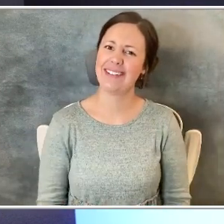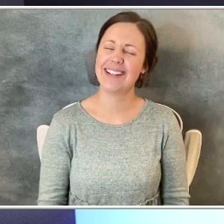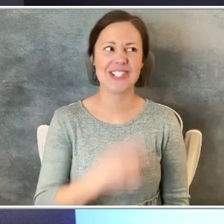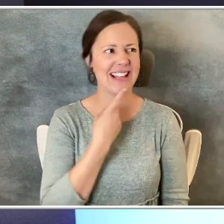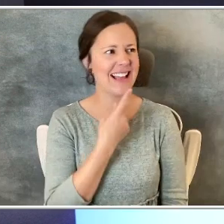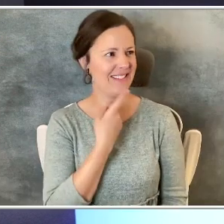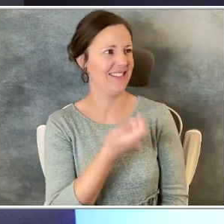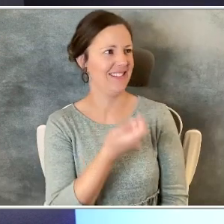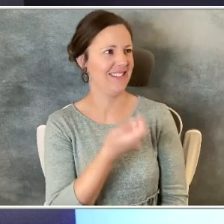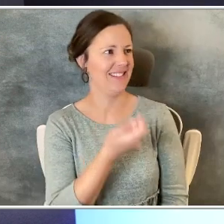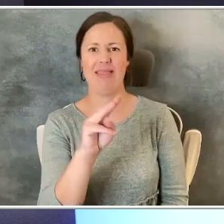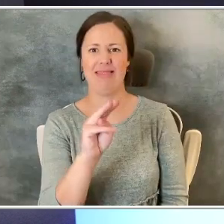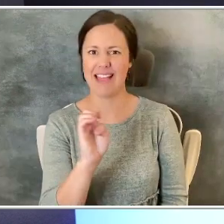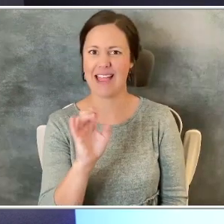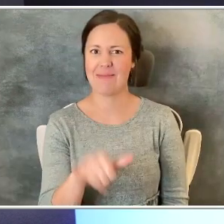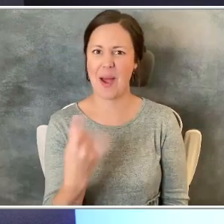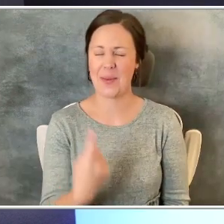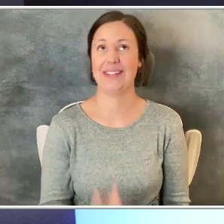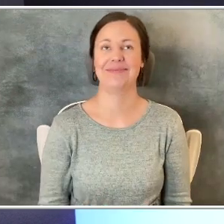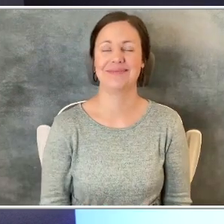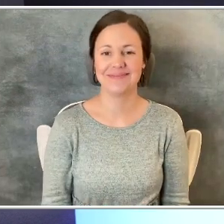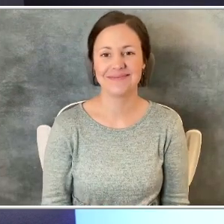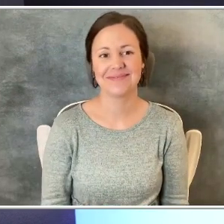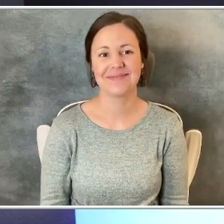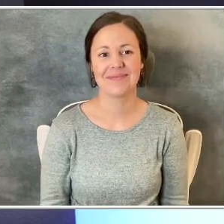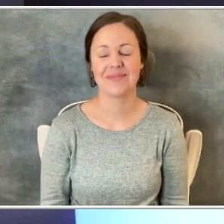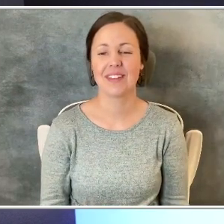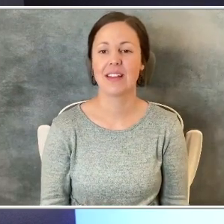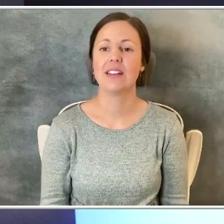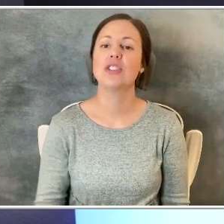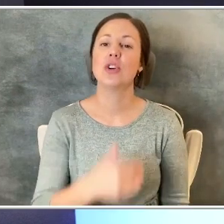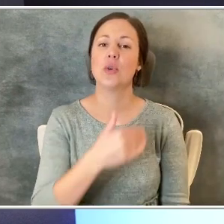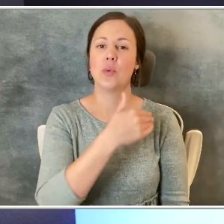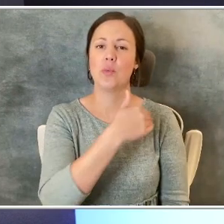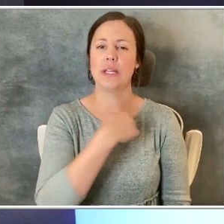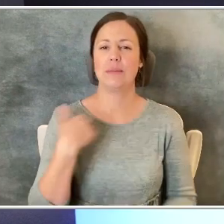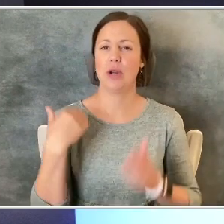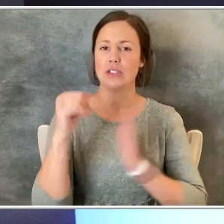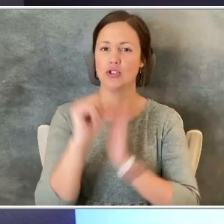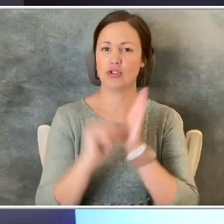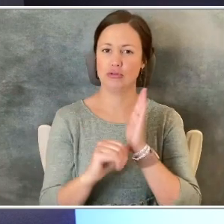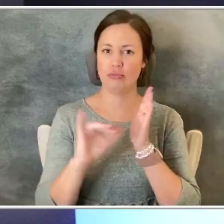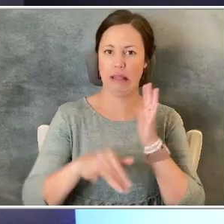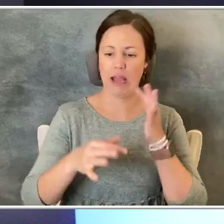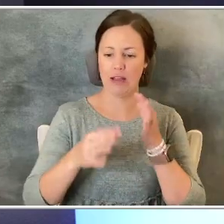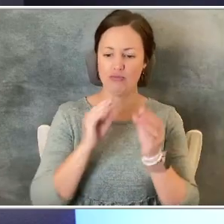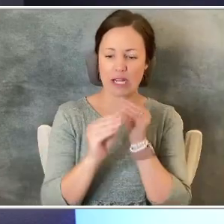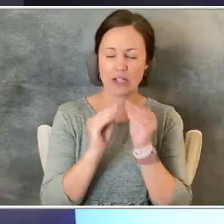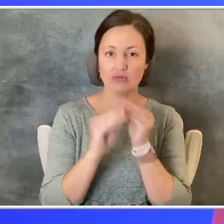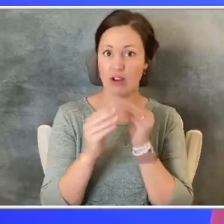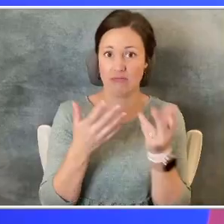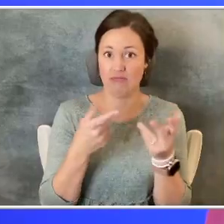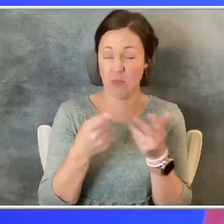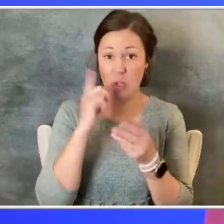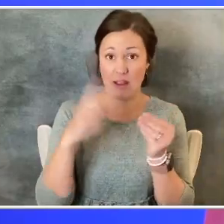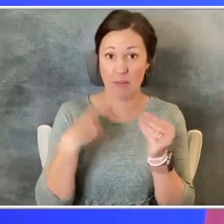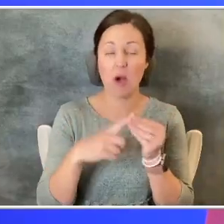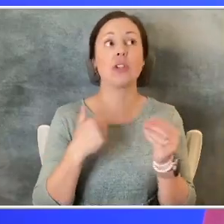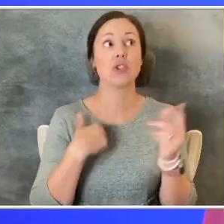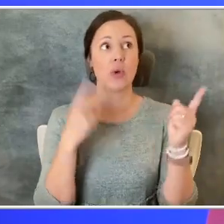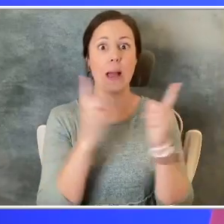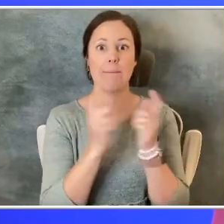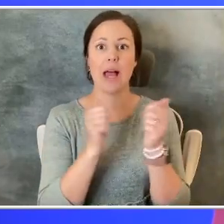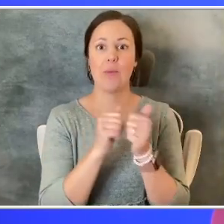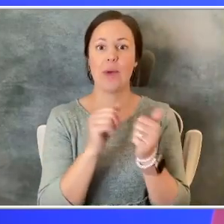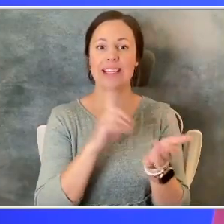Yeah. All right, so at that point, was breast reconstruction even on your mind? I had met with Dr. Holding. I knew I was in good